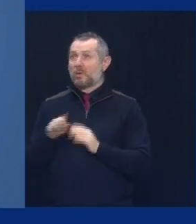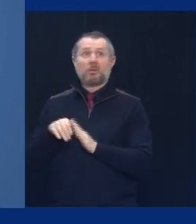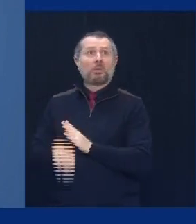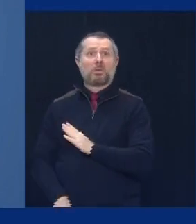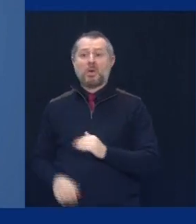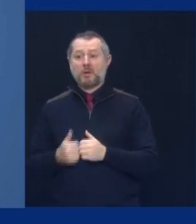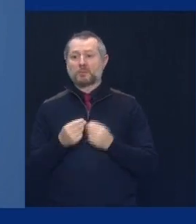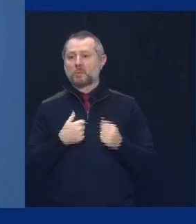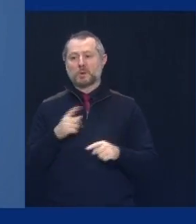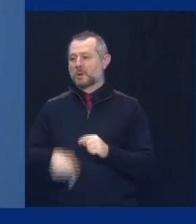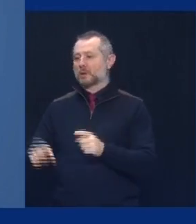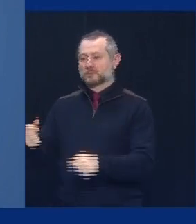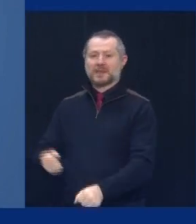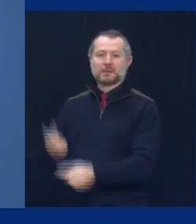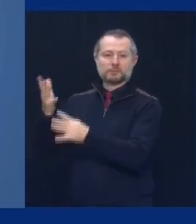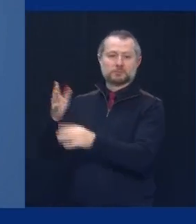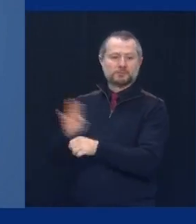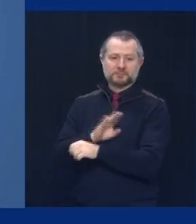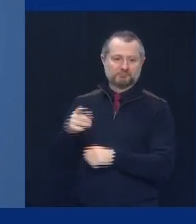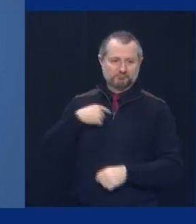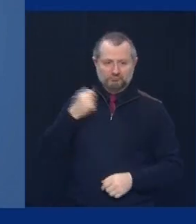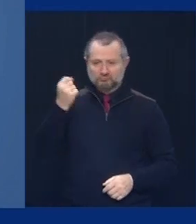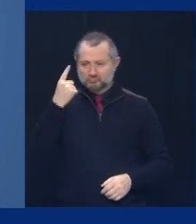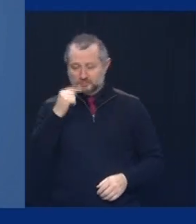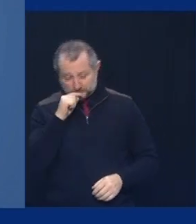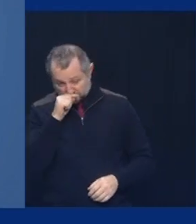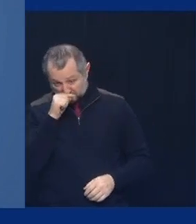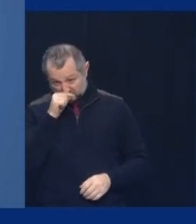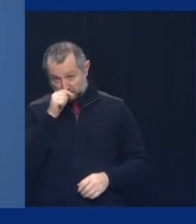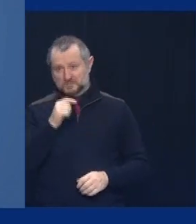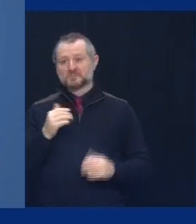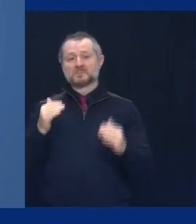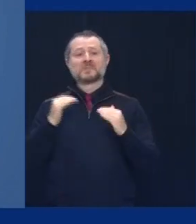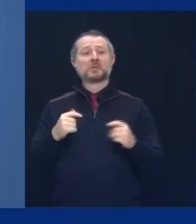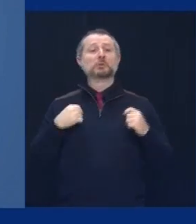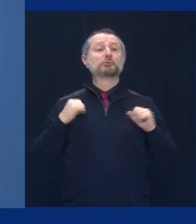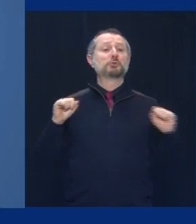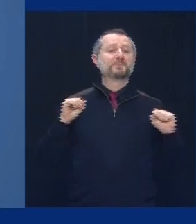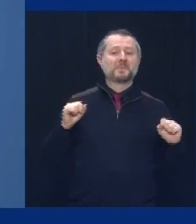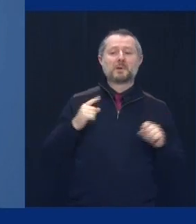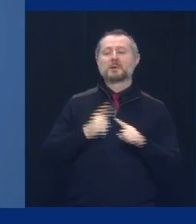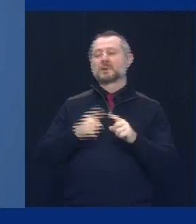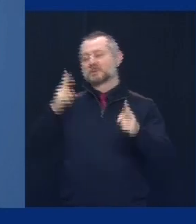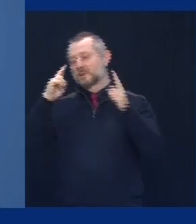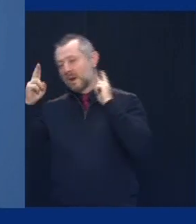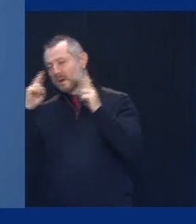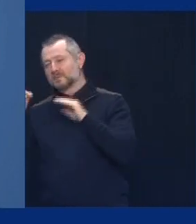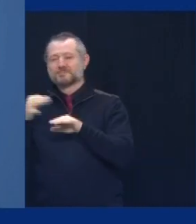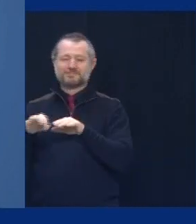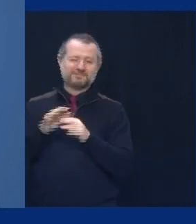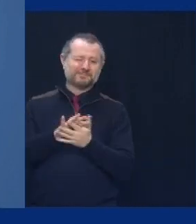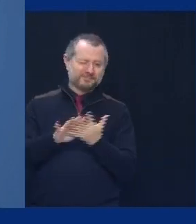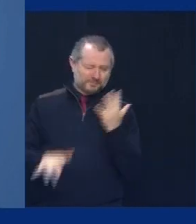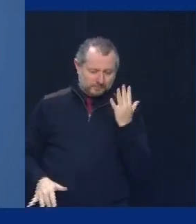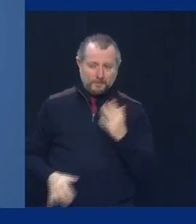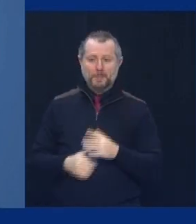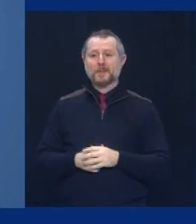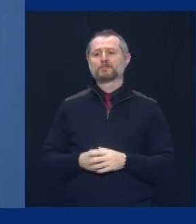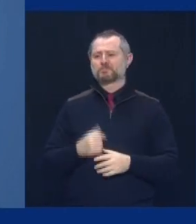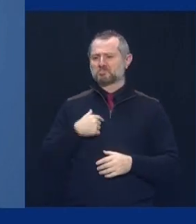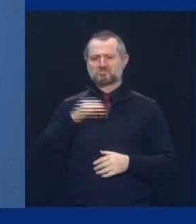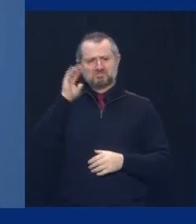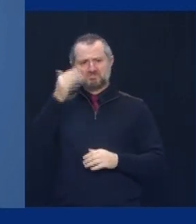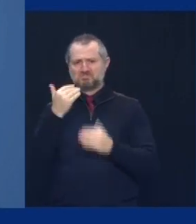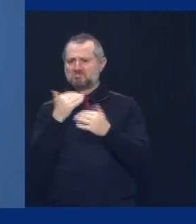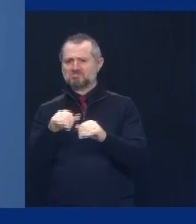be evicted. In gyms and salons, as you also see, they are not the problem that